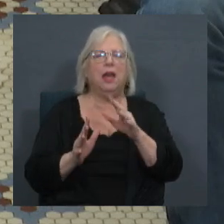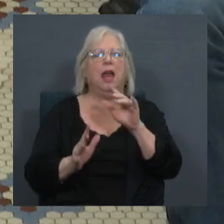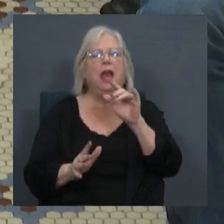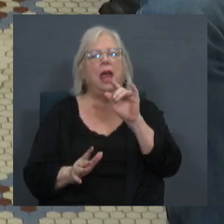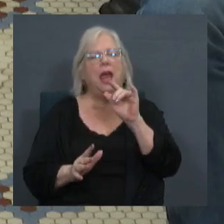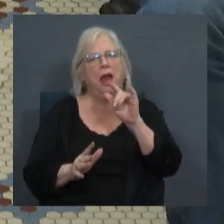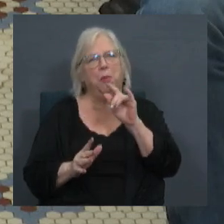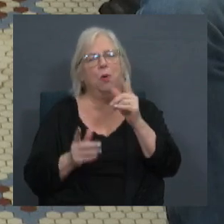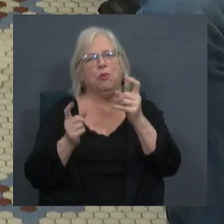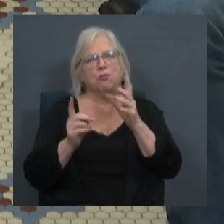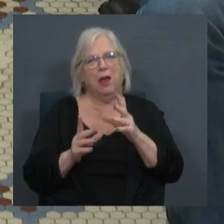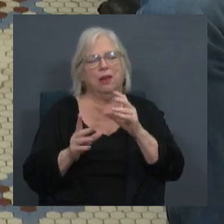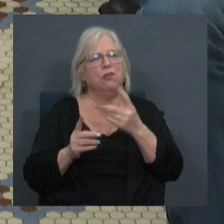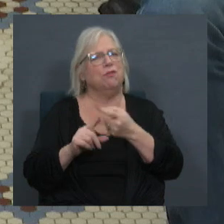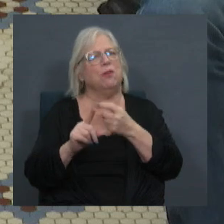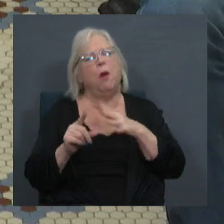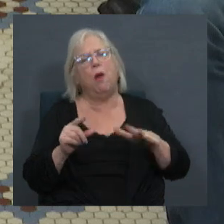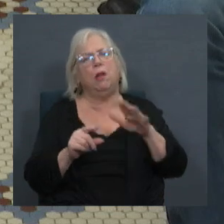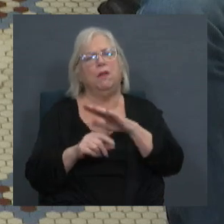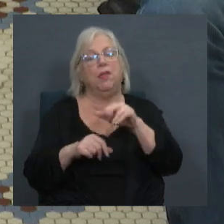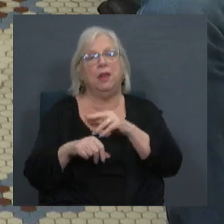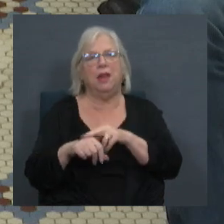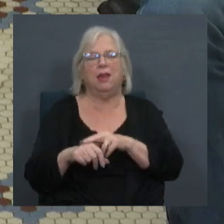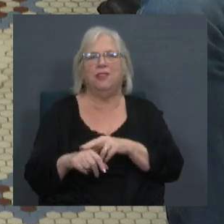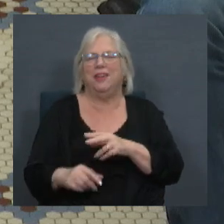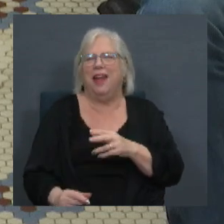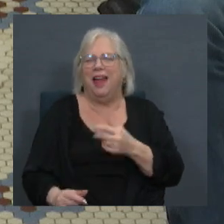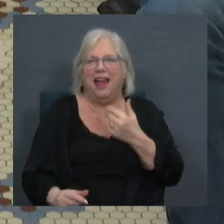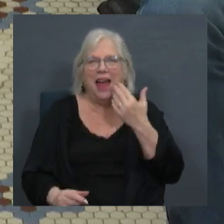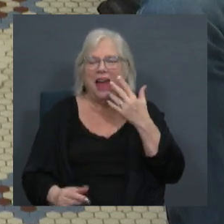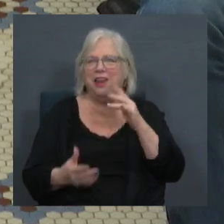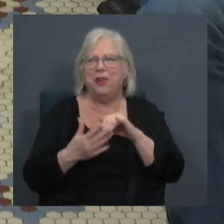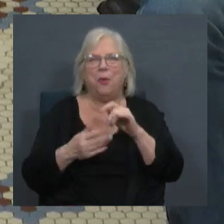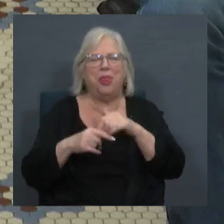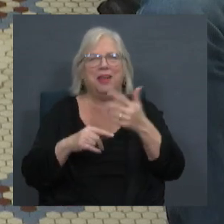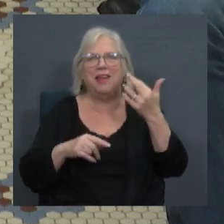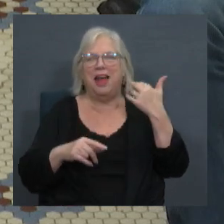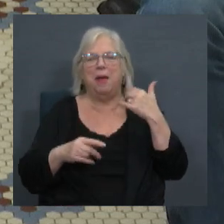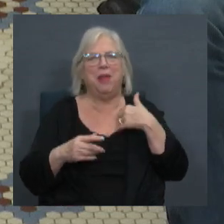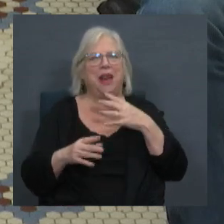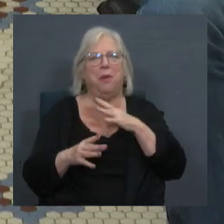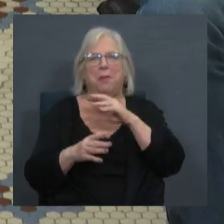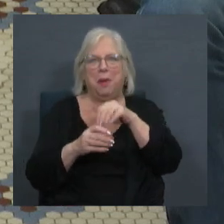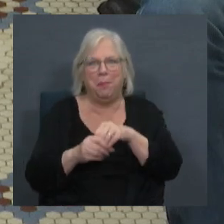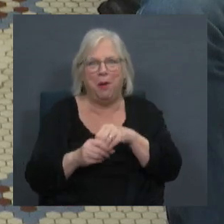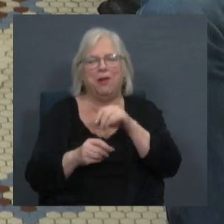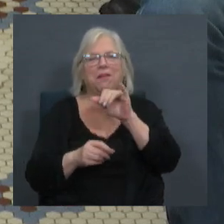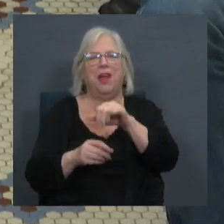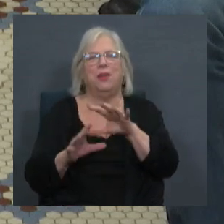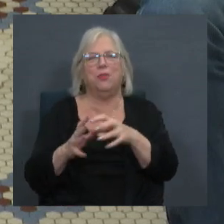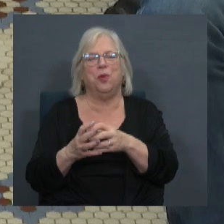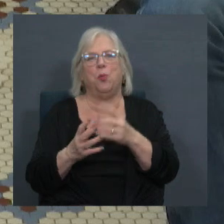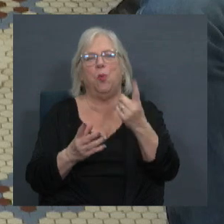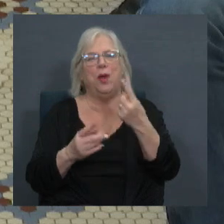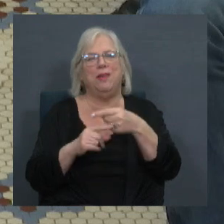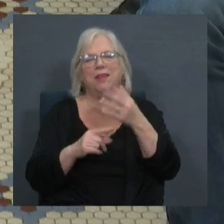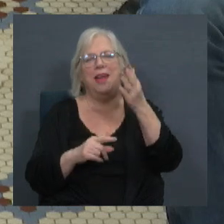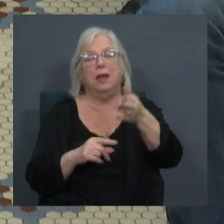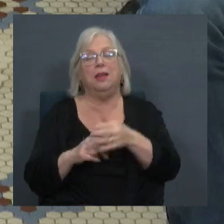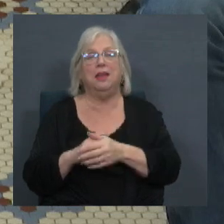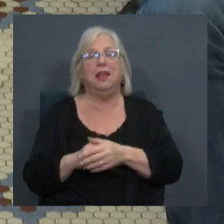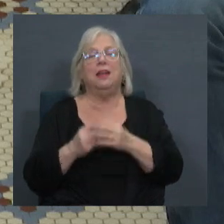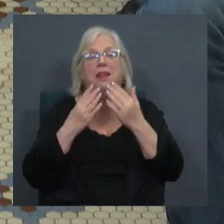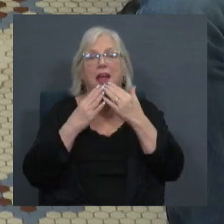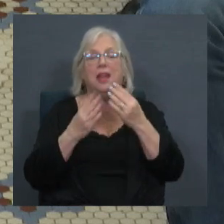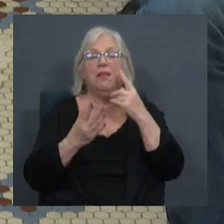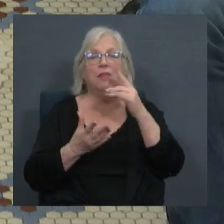Little did I know at the time that I would be part of that circle at one point. So I thank you for that. And I've talked to a number of folks, and